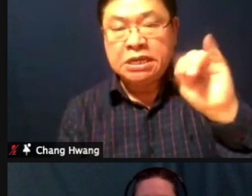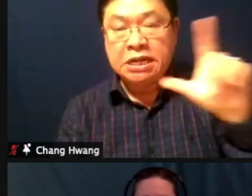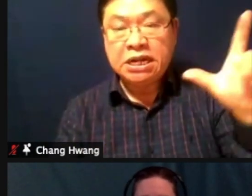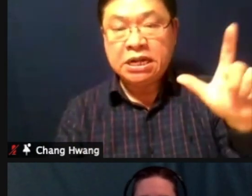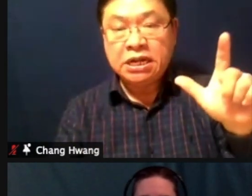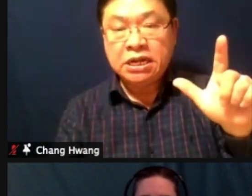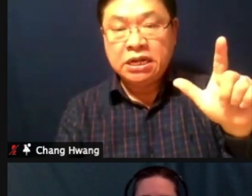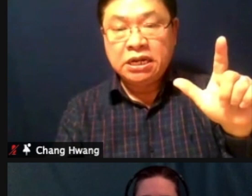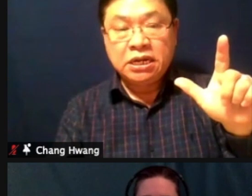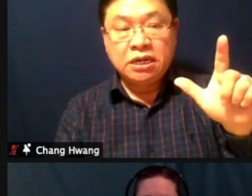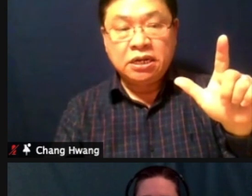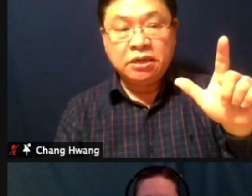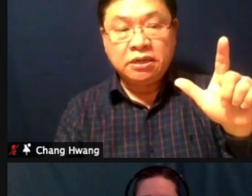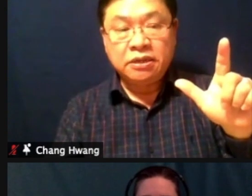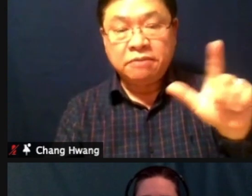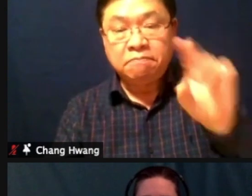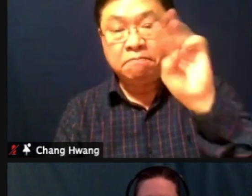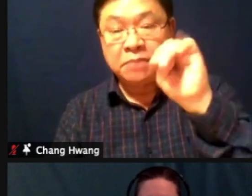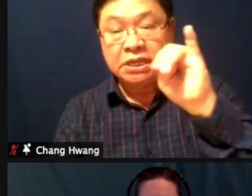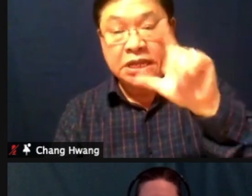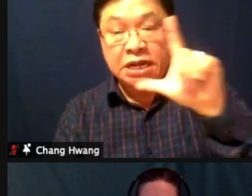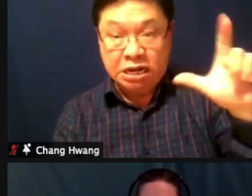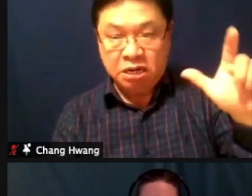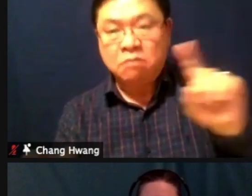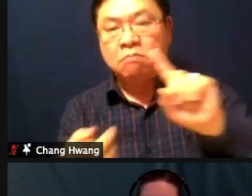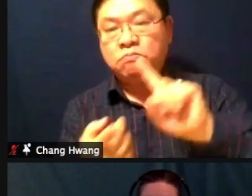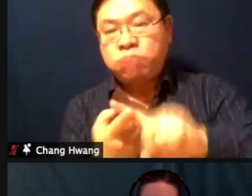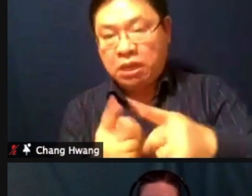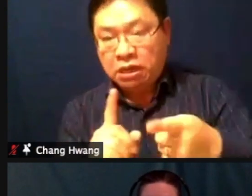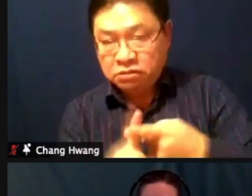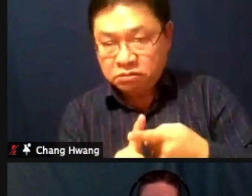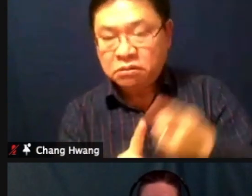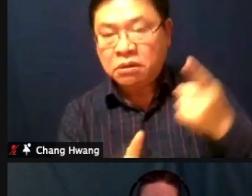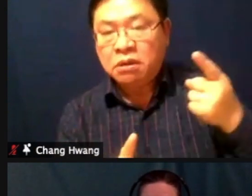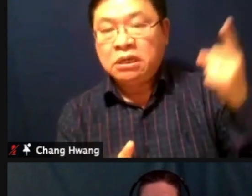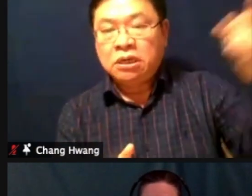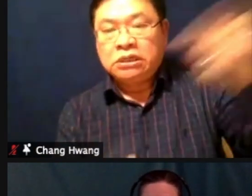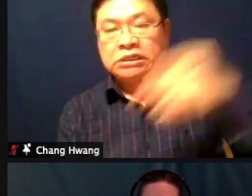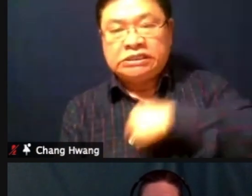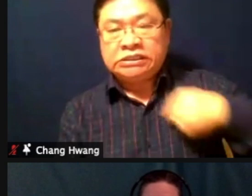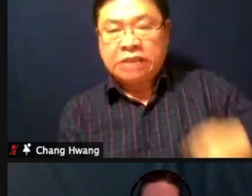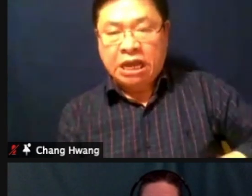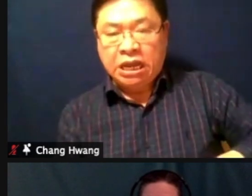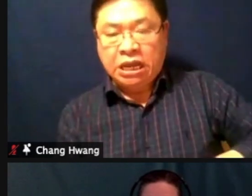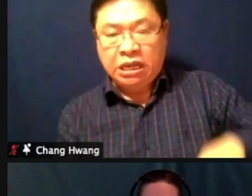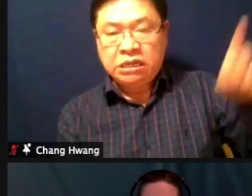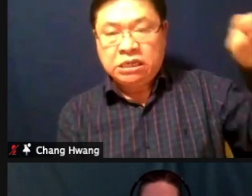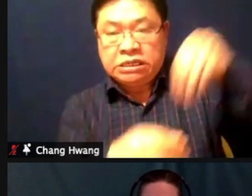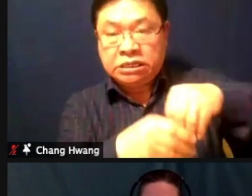methodology on how to do it. So she reached out to another missionary, A.T. Mills, a friend of